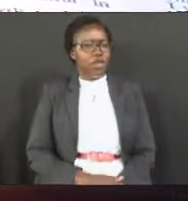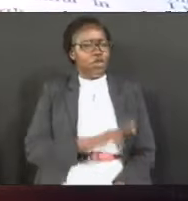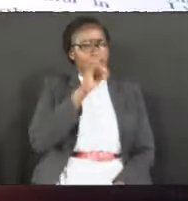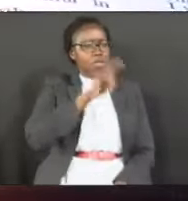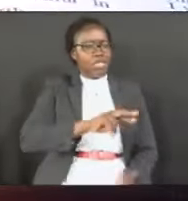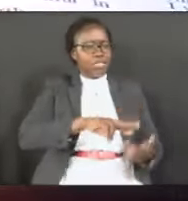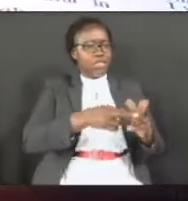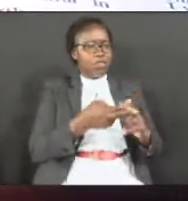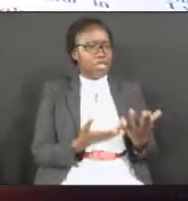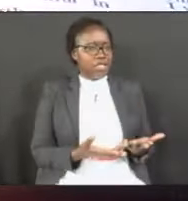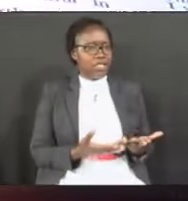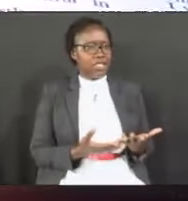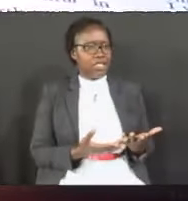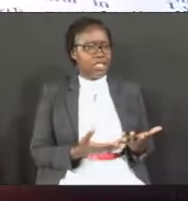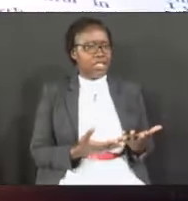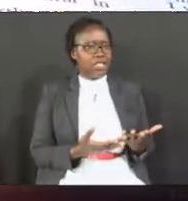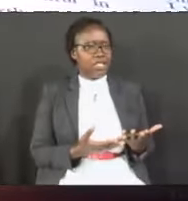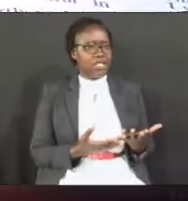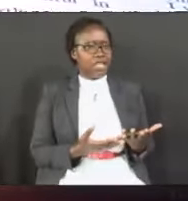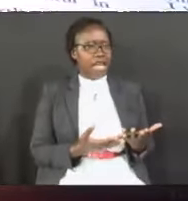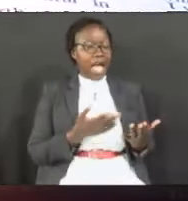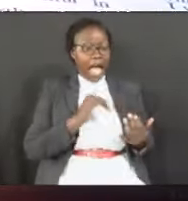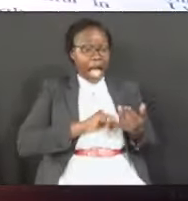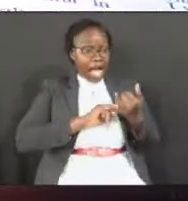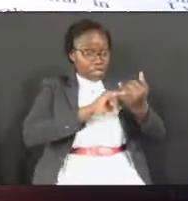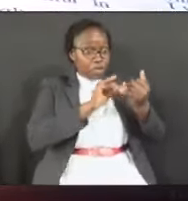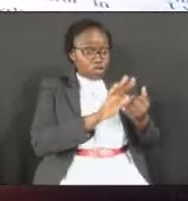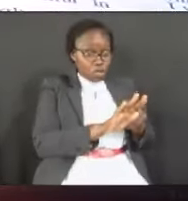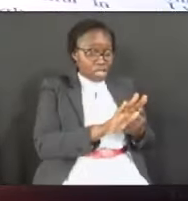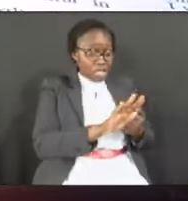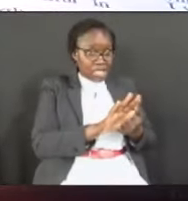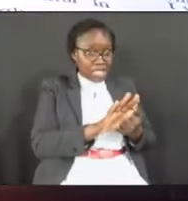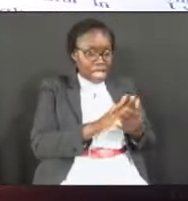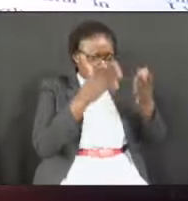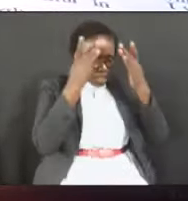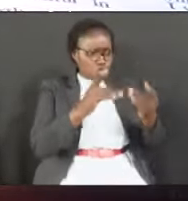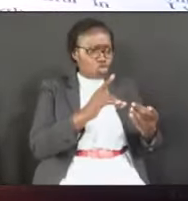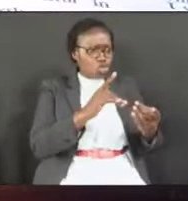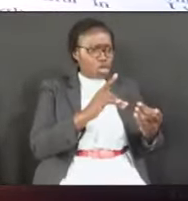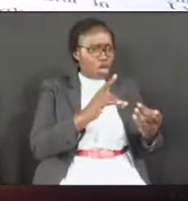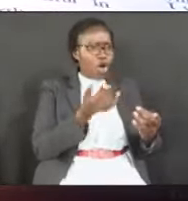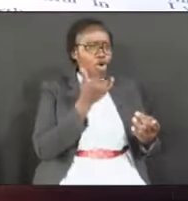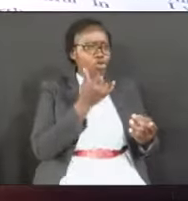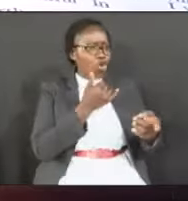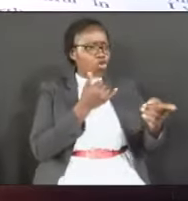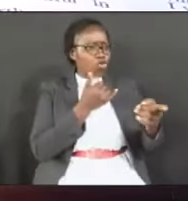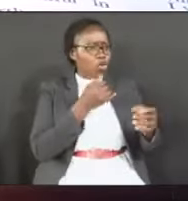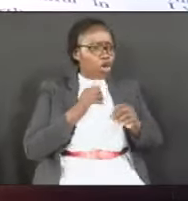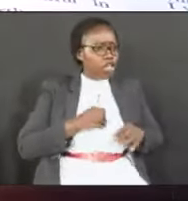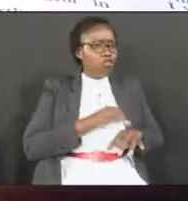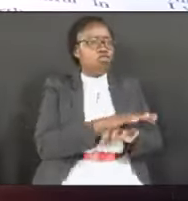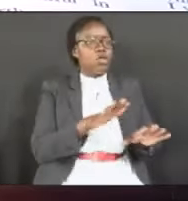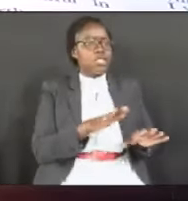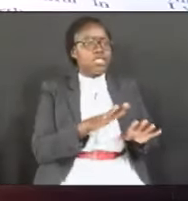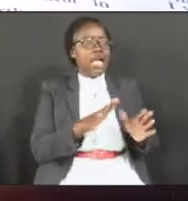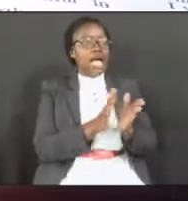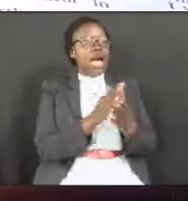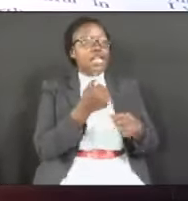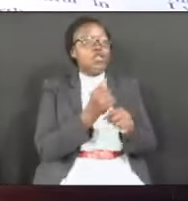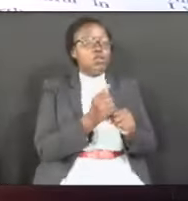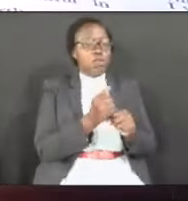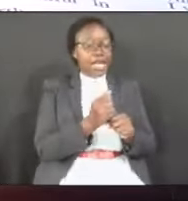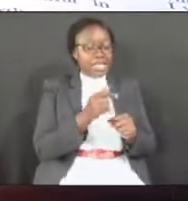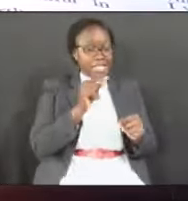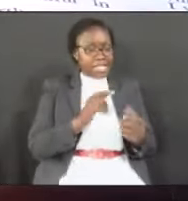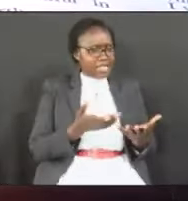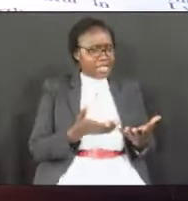repent. You led your husband to a wrong decision. I never meant Hagar to give Abraham a seed.